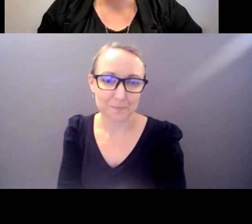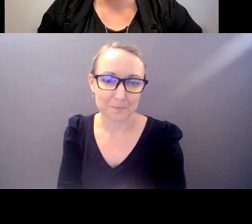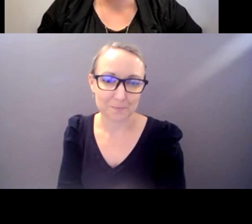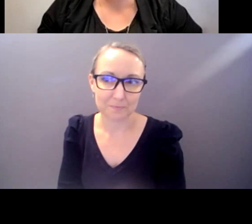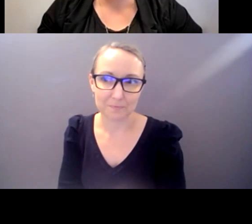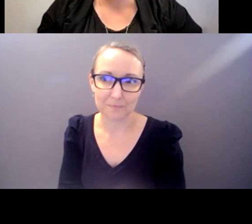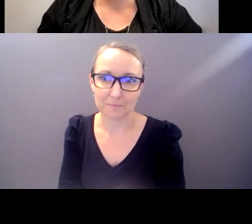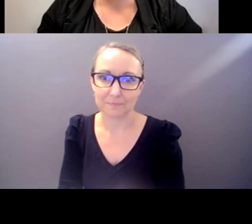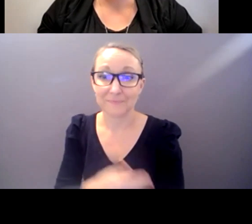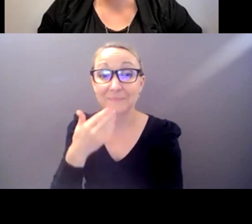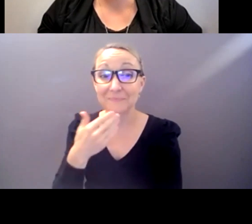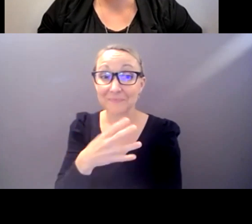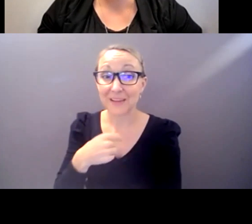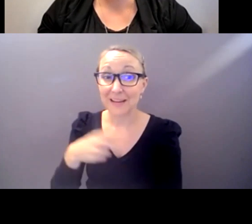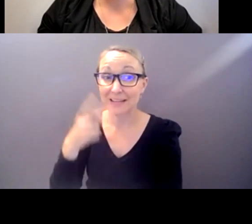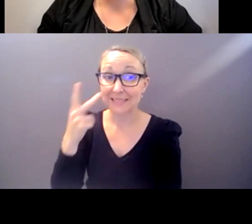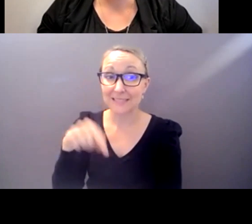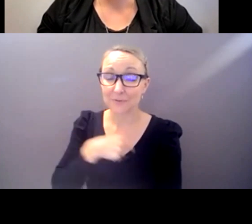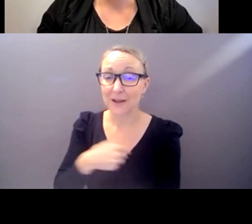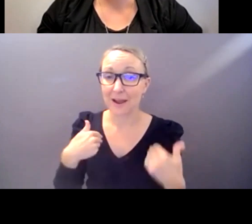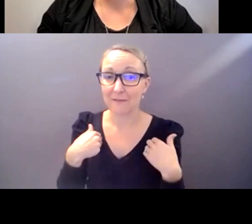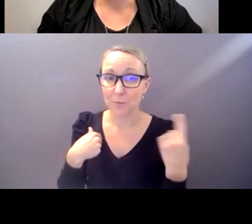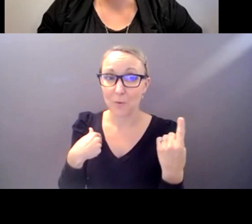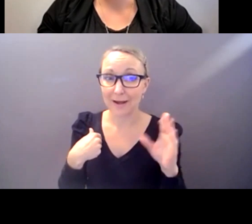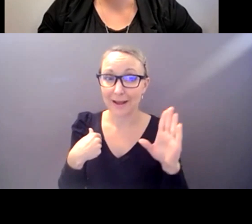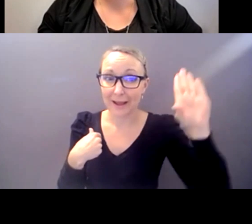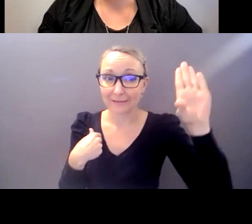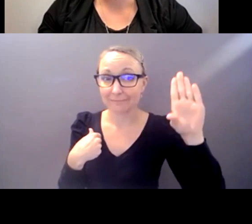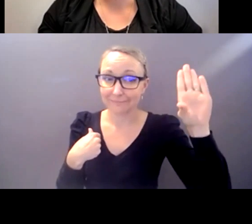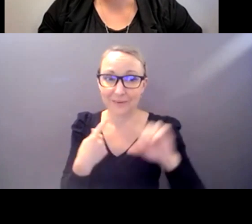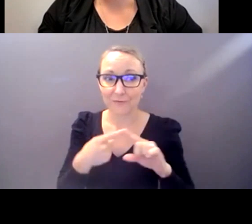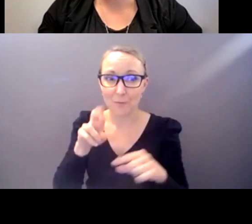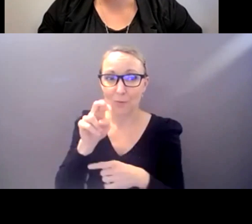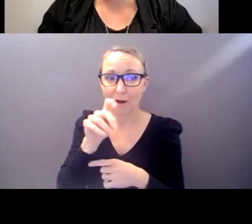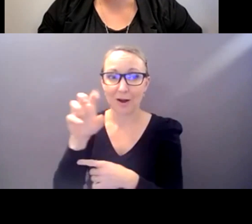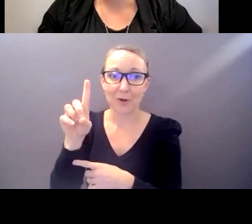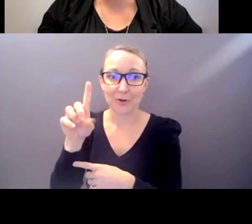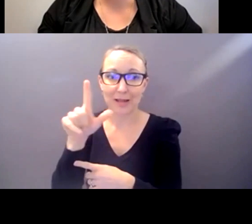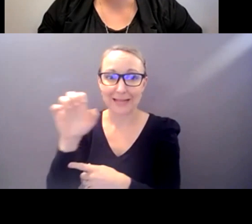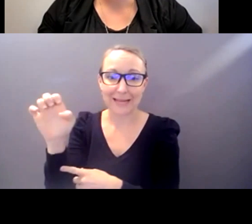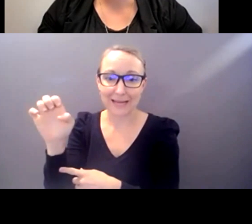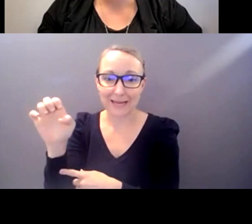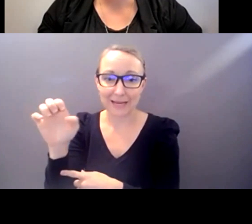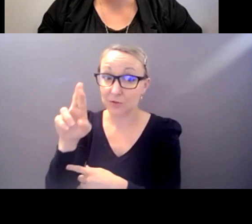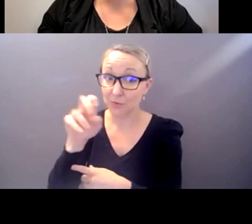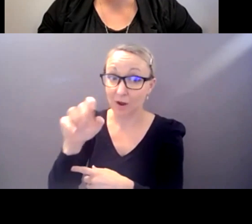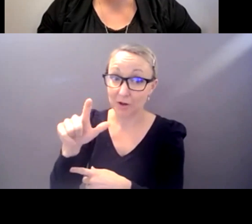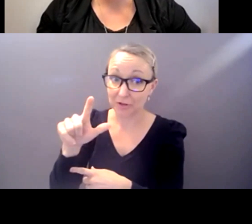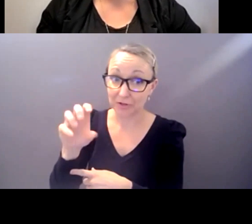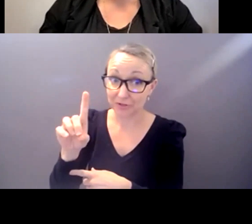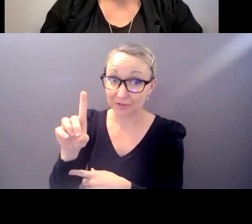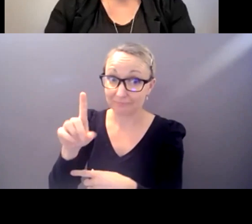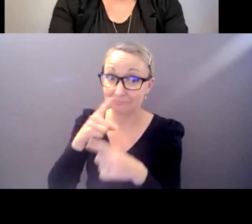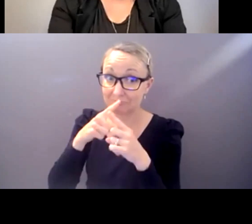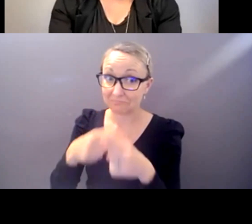Thanks. And I do see that we've got a hand raised from Ronald Lee. So Ronald, I'll open your line. You'll still have to unmute,